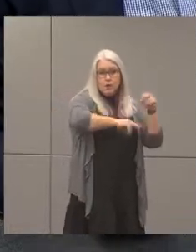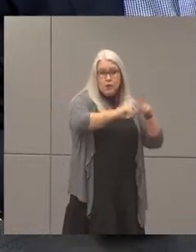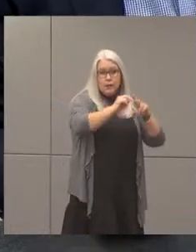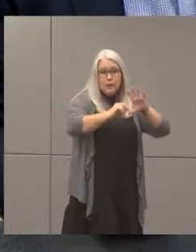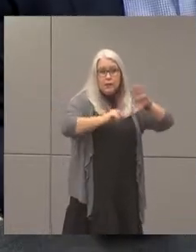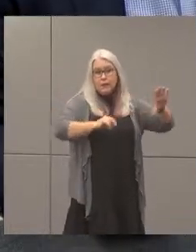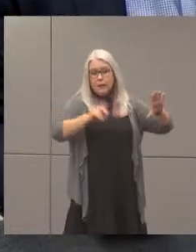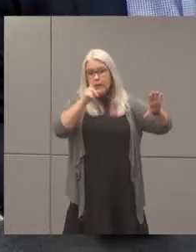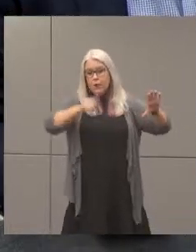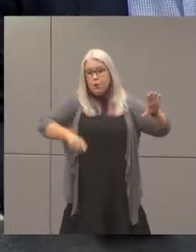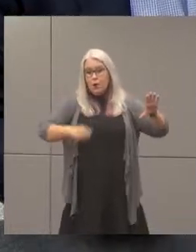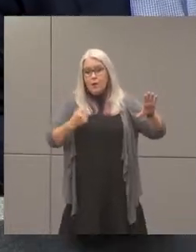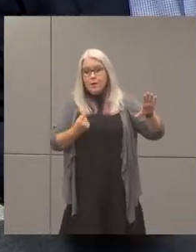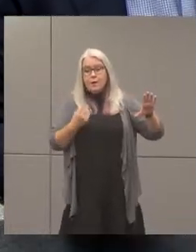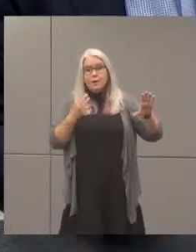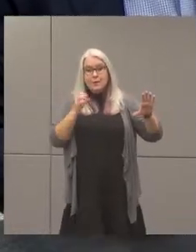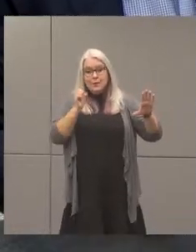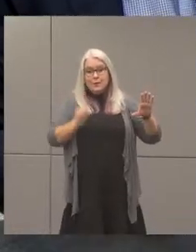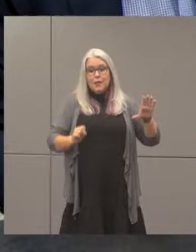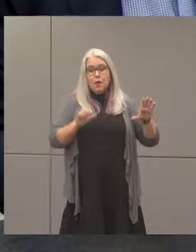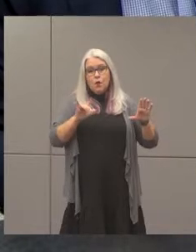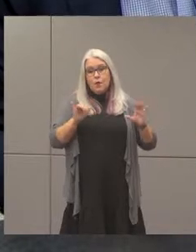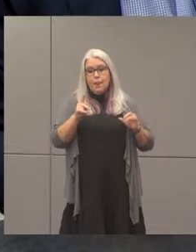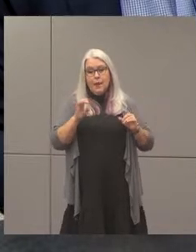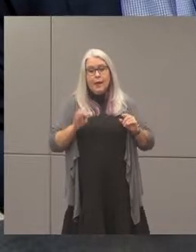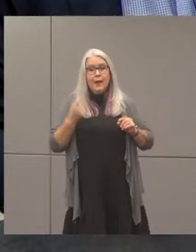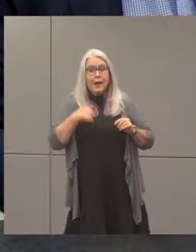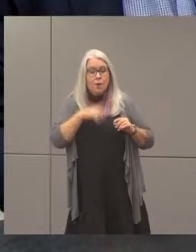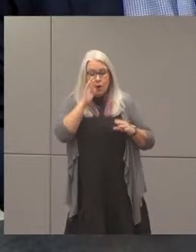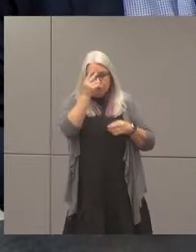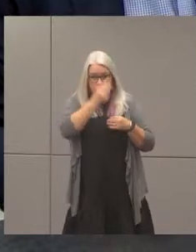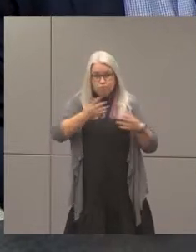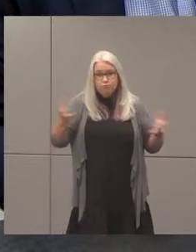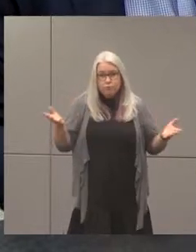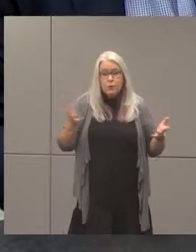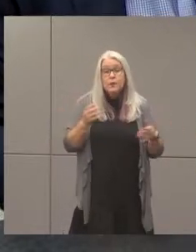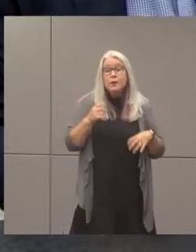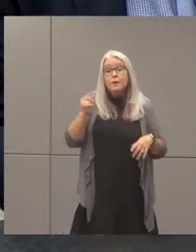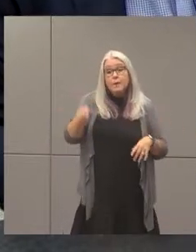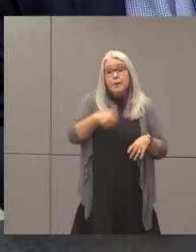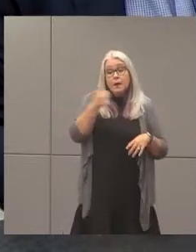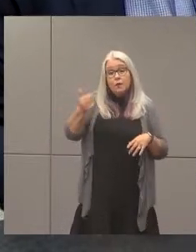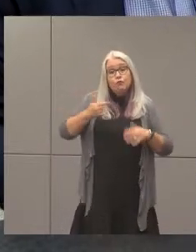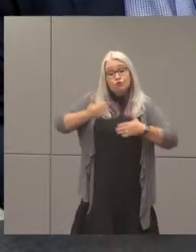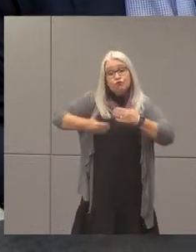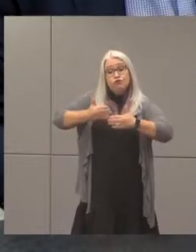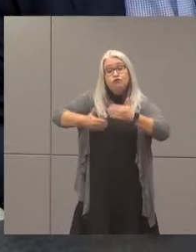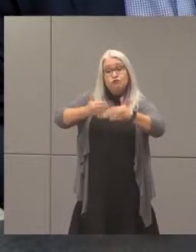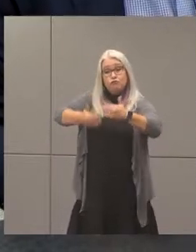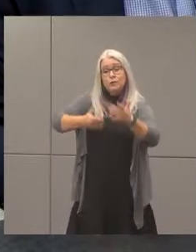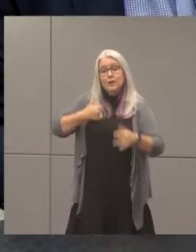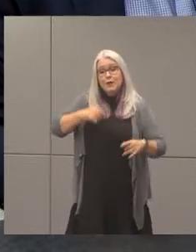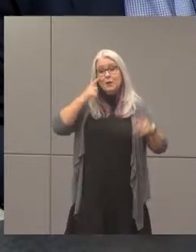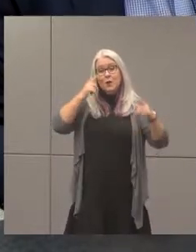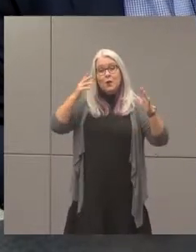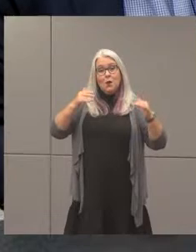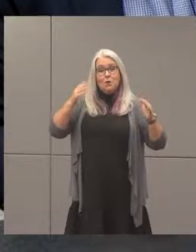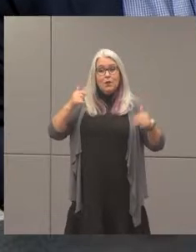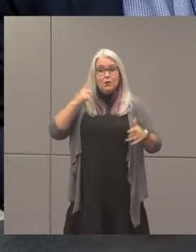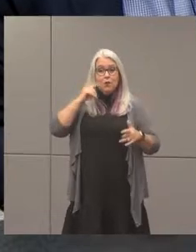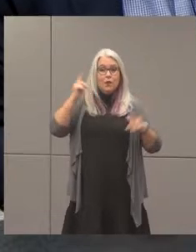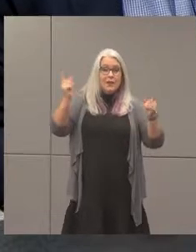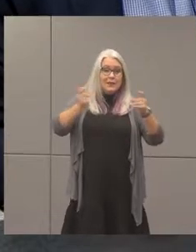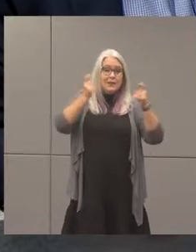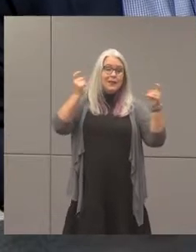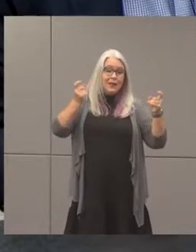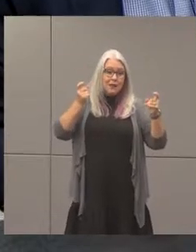Southern Lakes. But I will provide that as soon as I have it. The others are in process, and we hope to have them in time for the centennial celebration